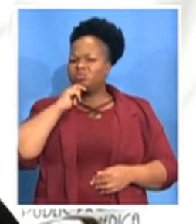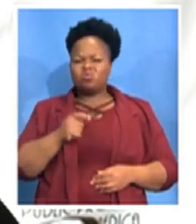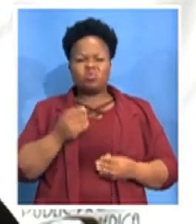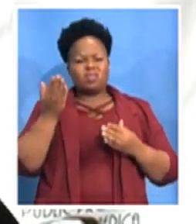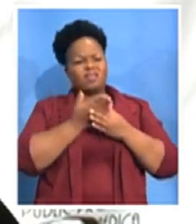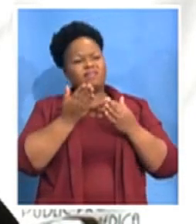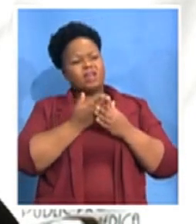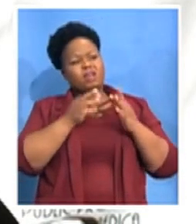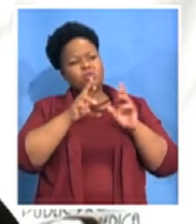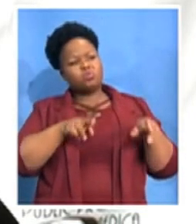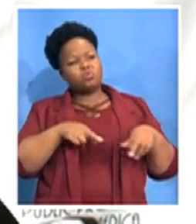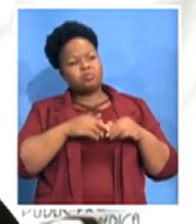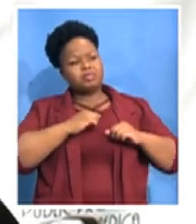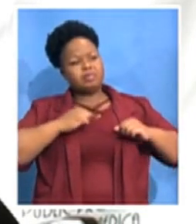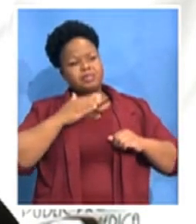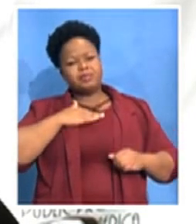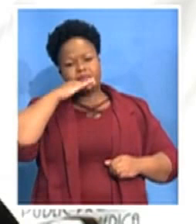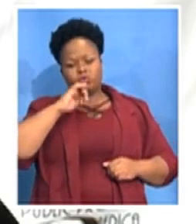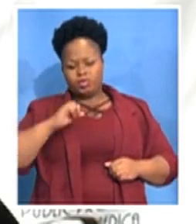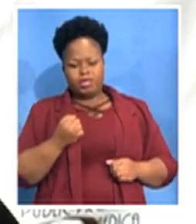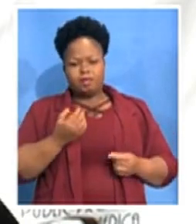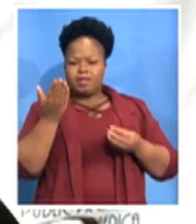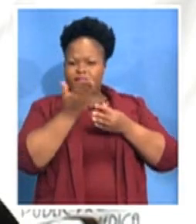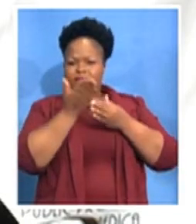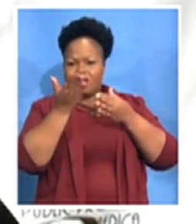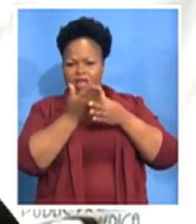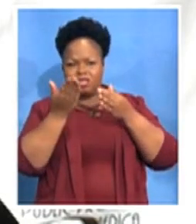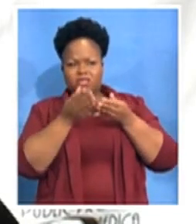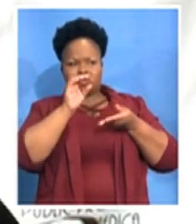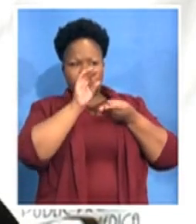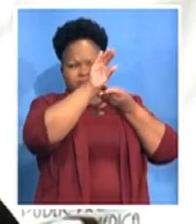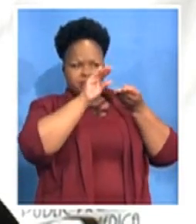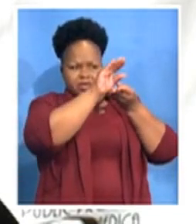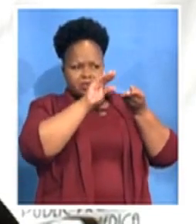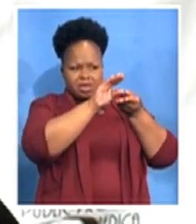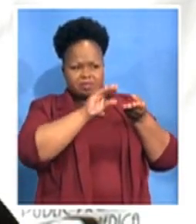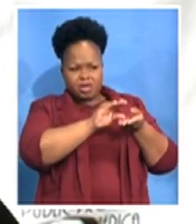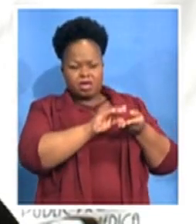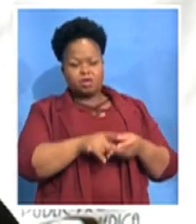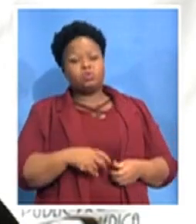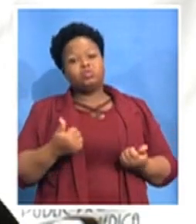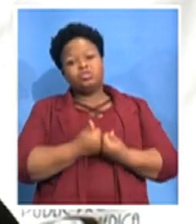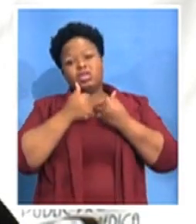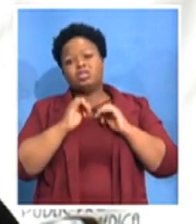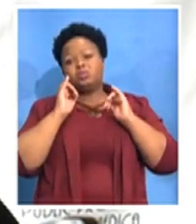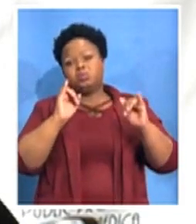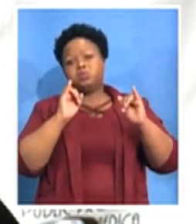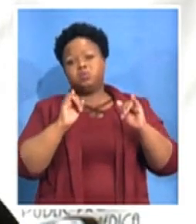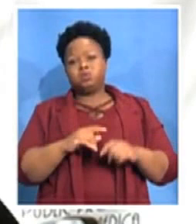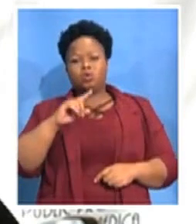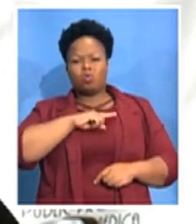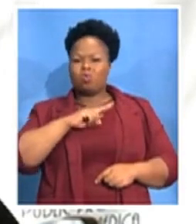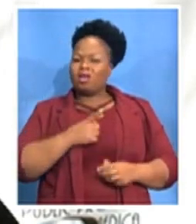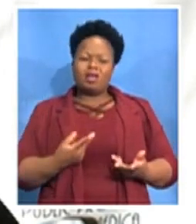storage of files. Archiving has been found to be a serious challenge, which has also been reported